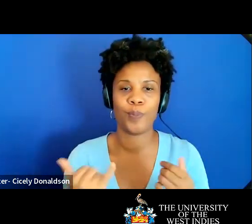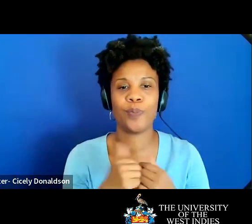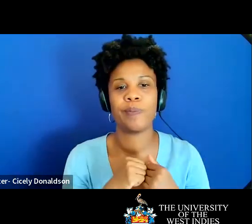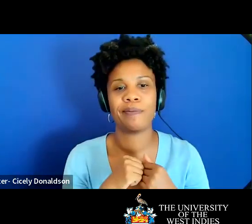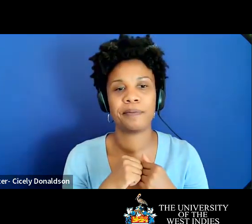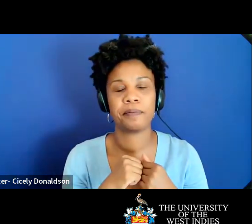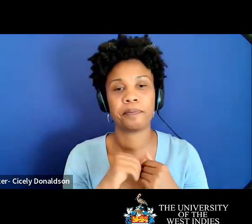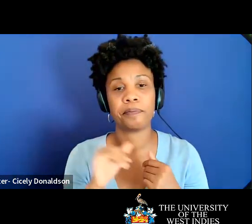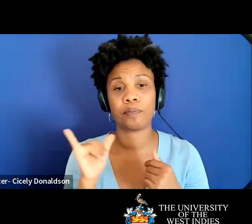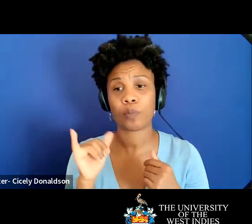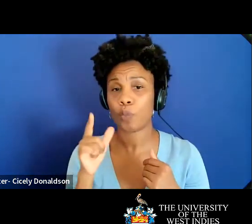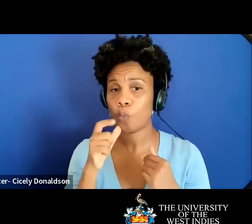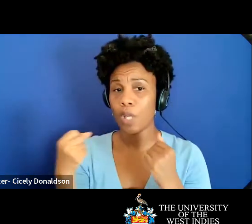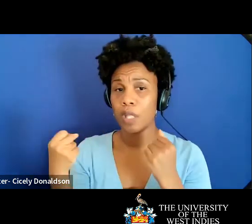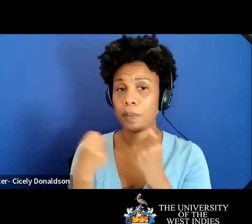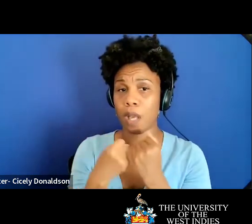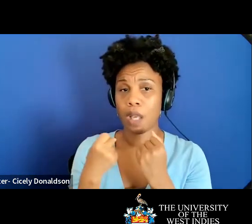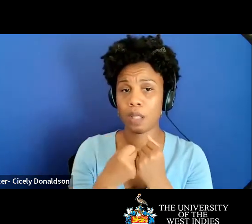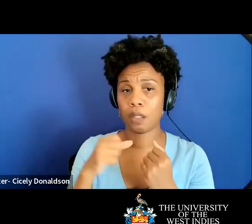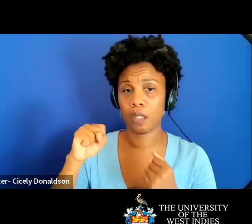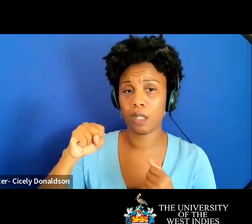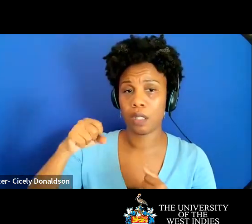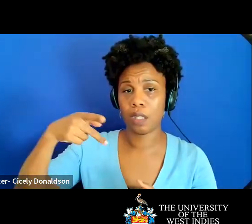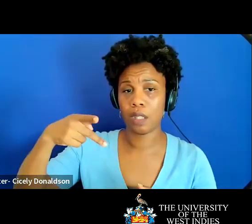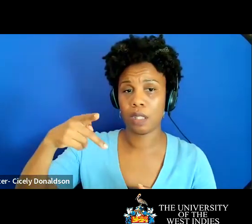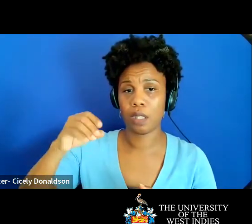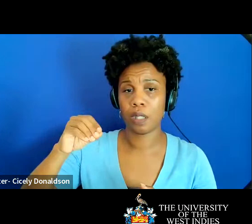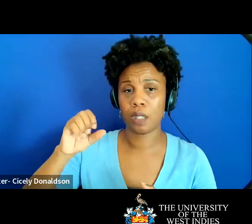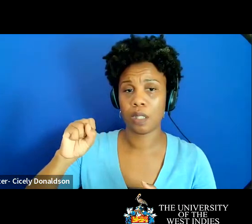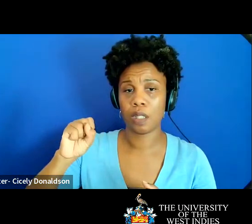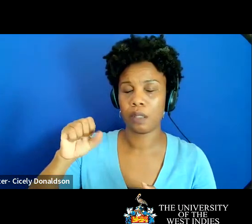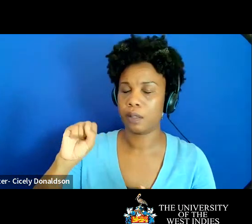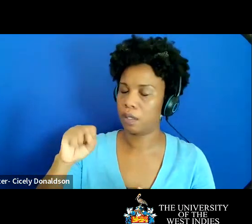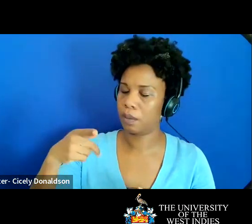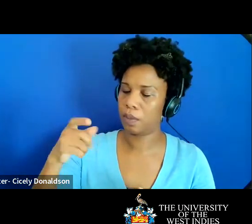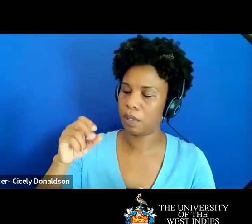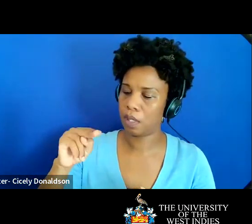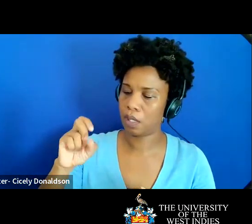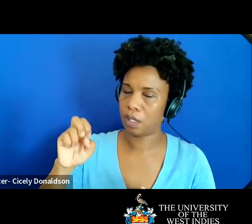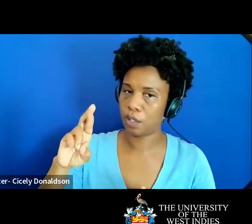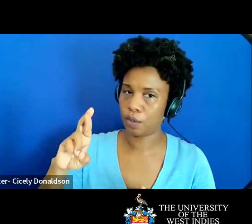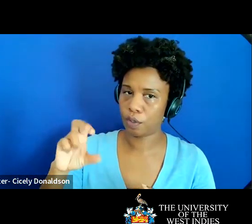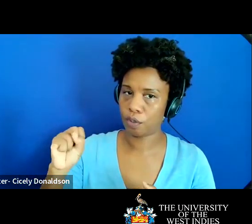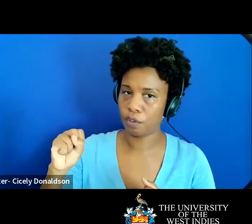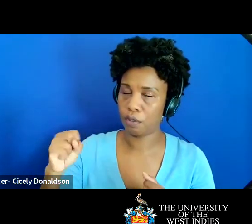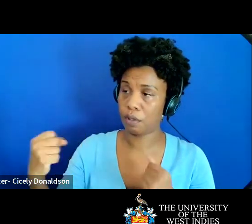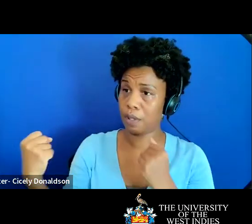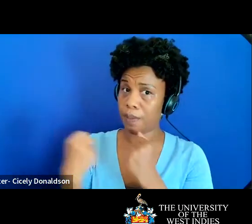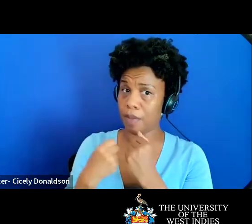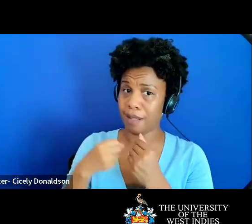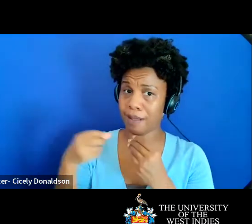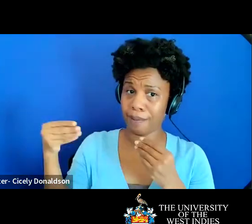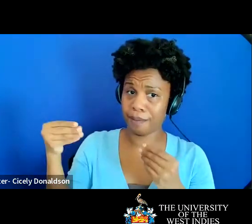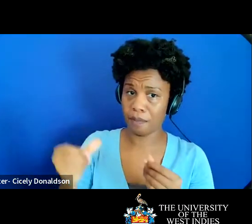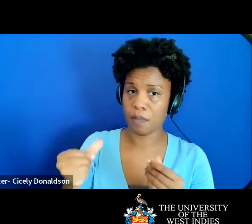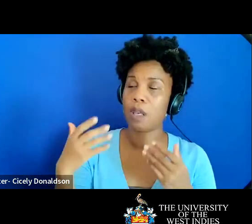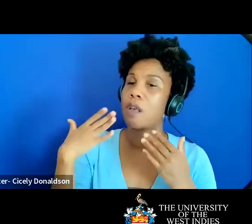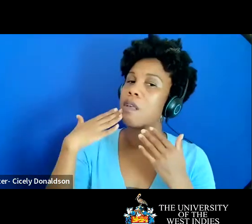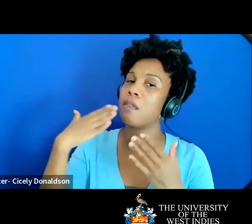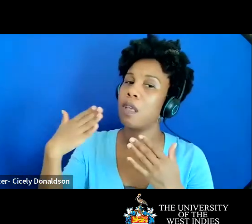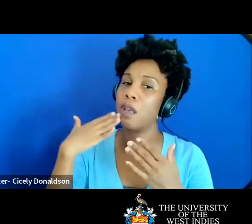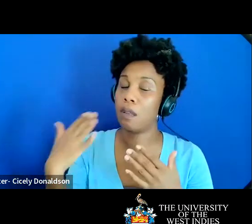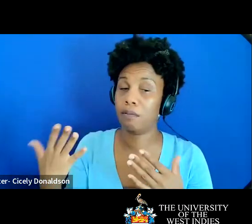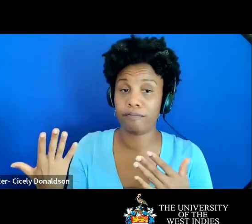the sponsors, because without the sponsors, the event would not have been successful. And they are deeply